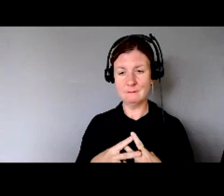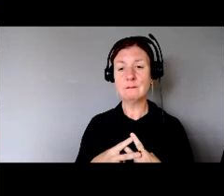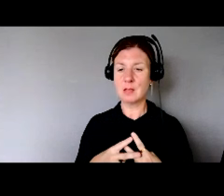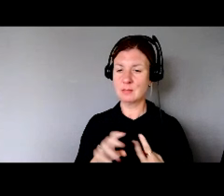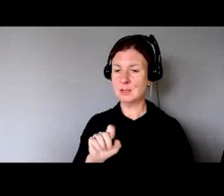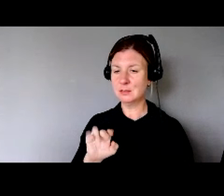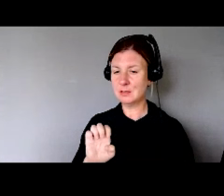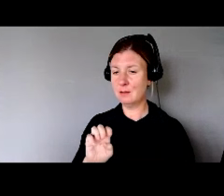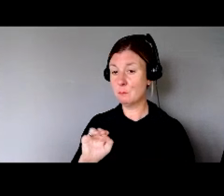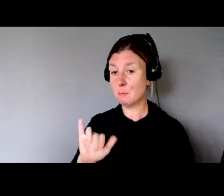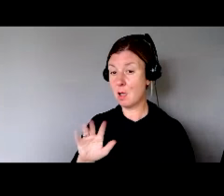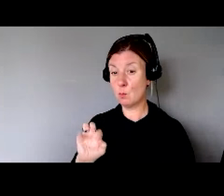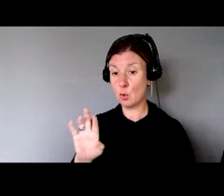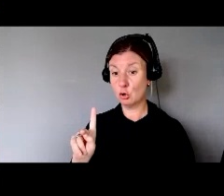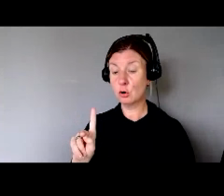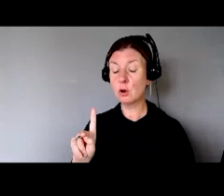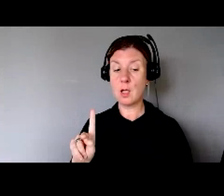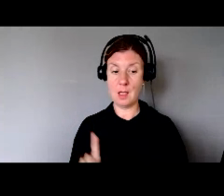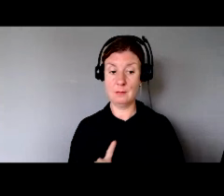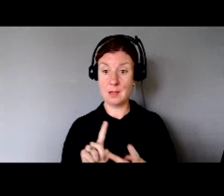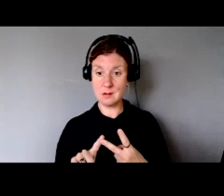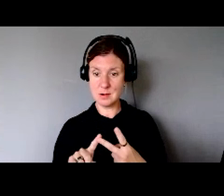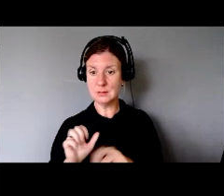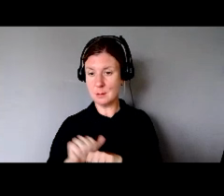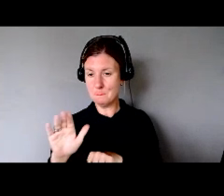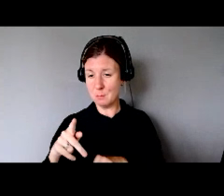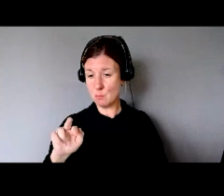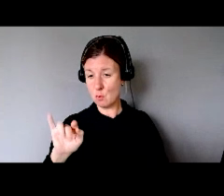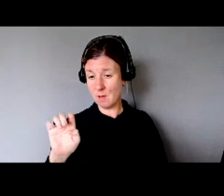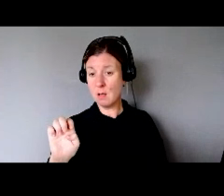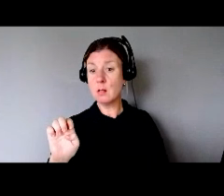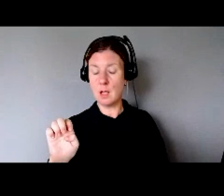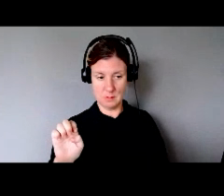as well as Submit Profile to save the changes.